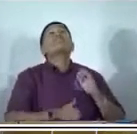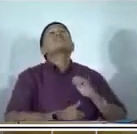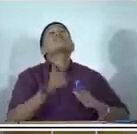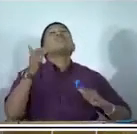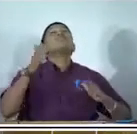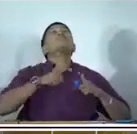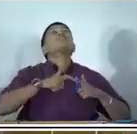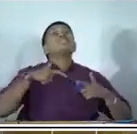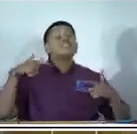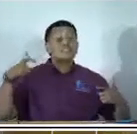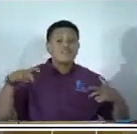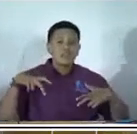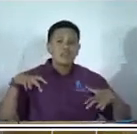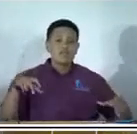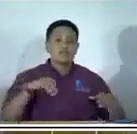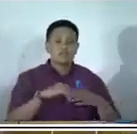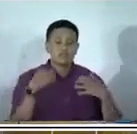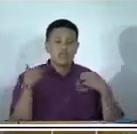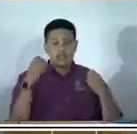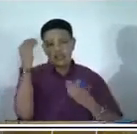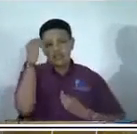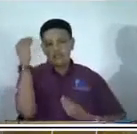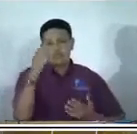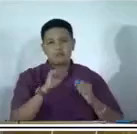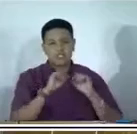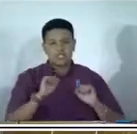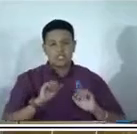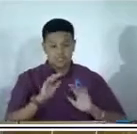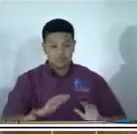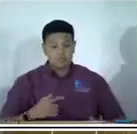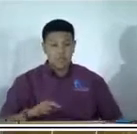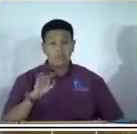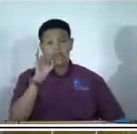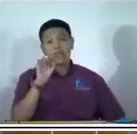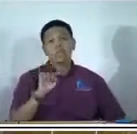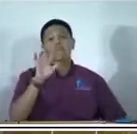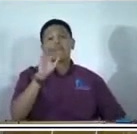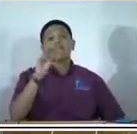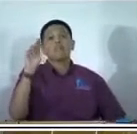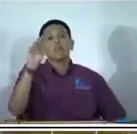significant investment in health information systems, $8.5 million